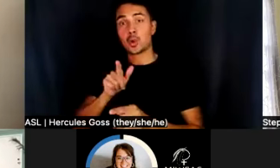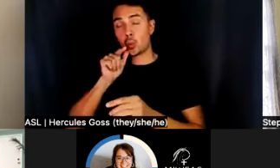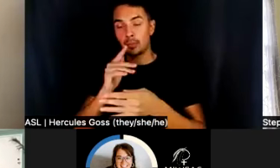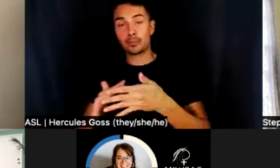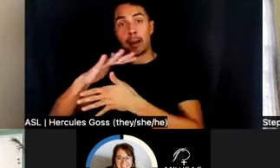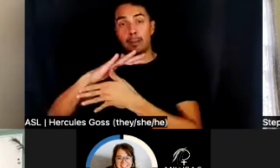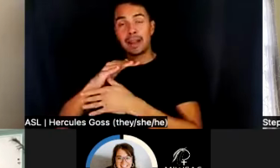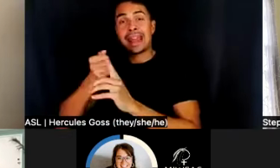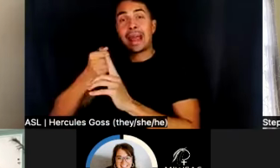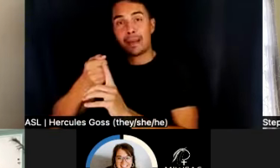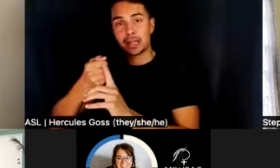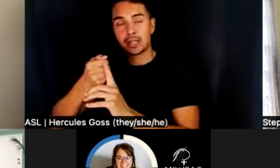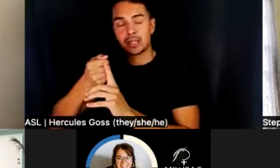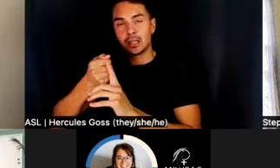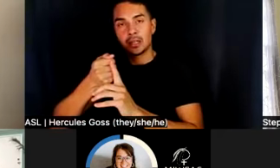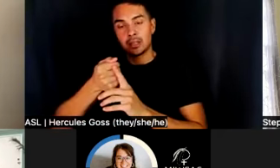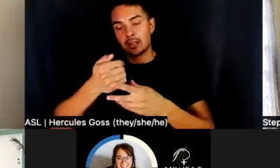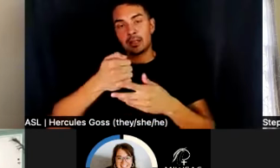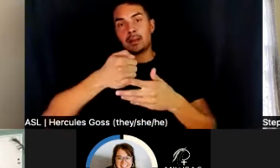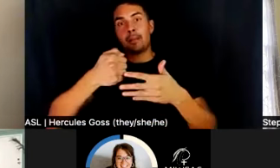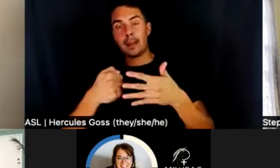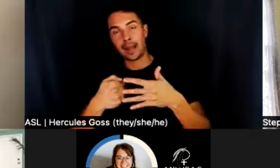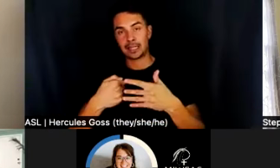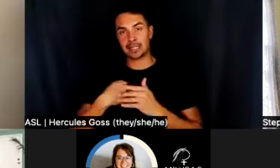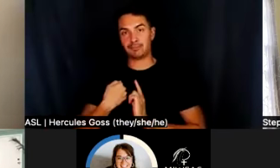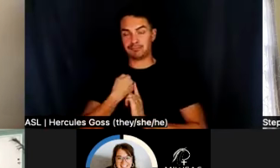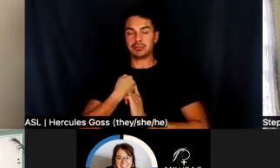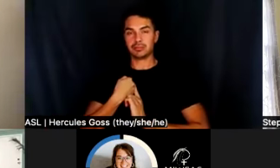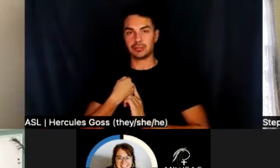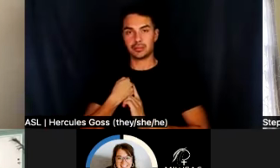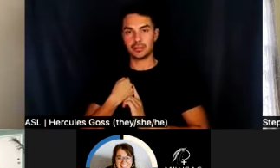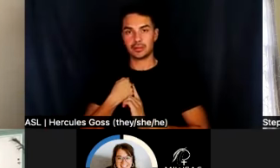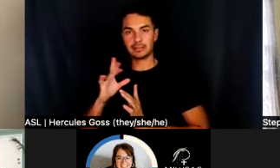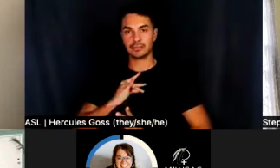victim. They're being impacted. There is a question.